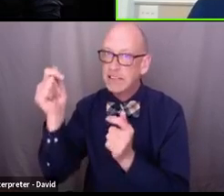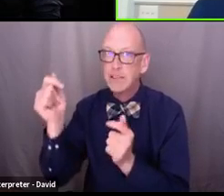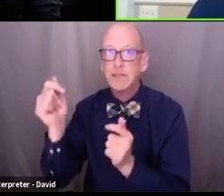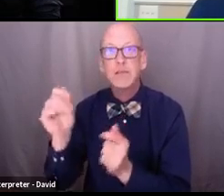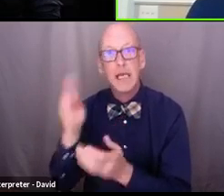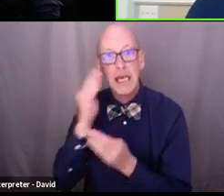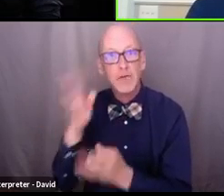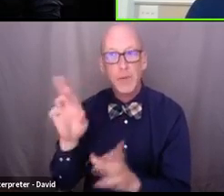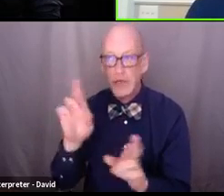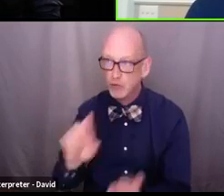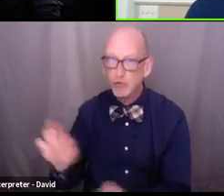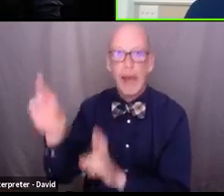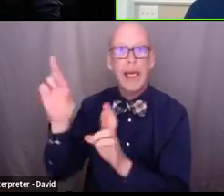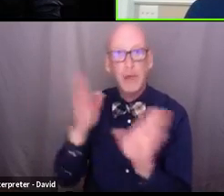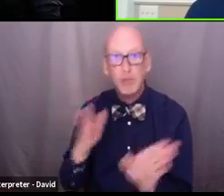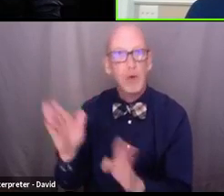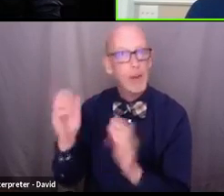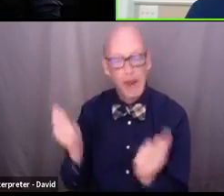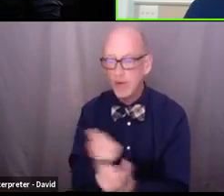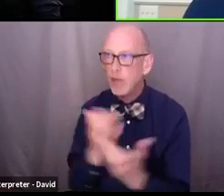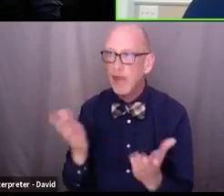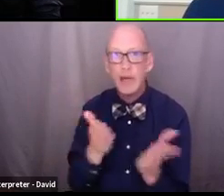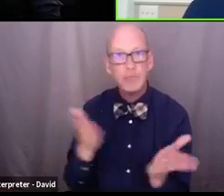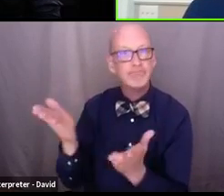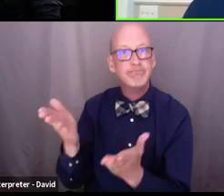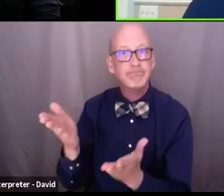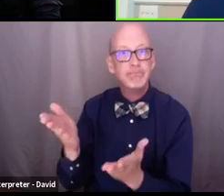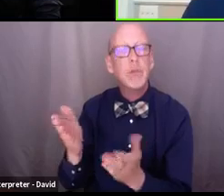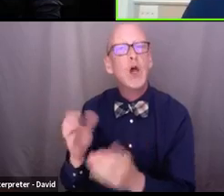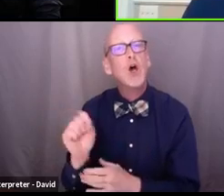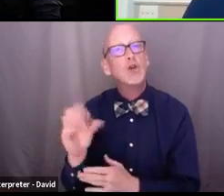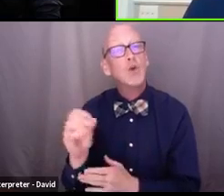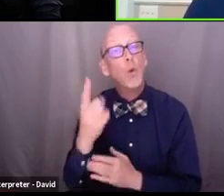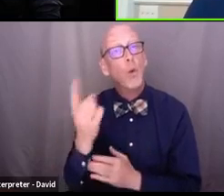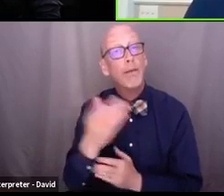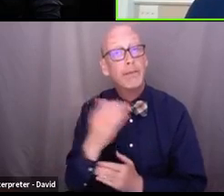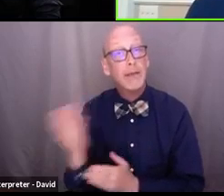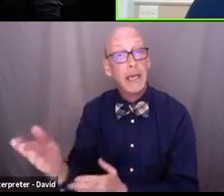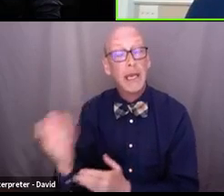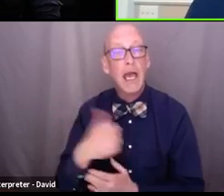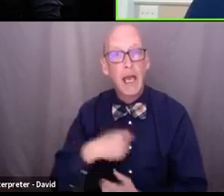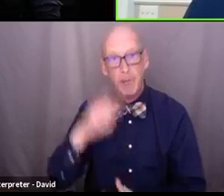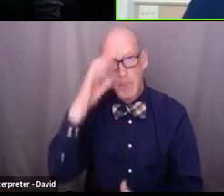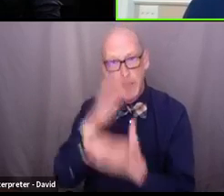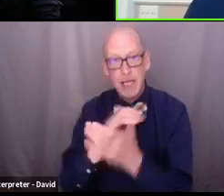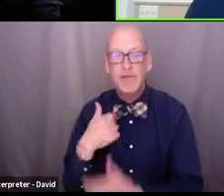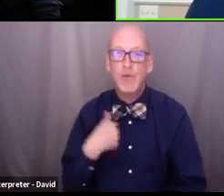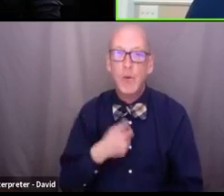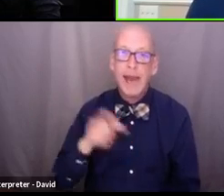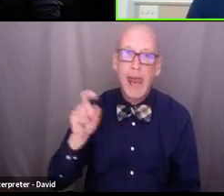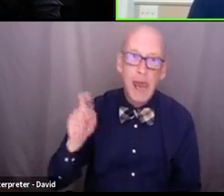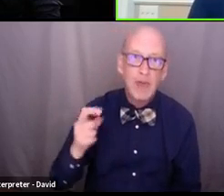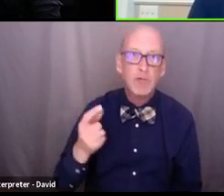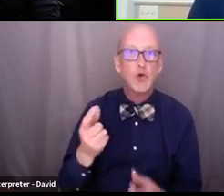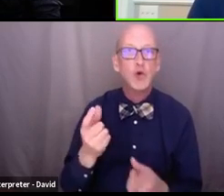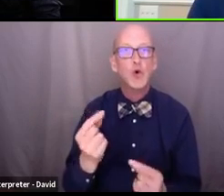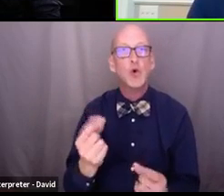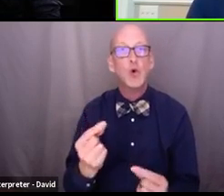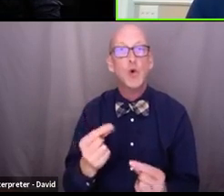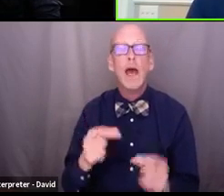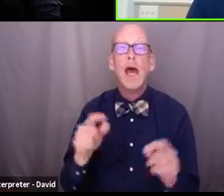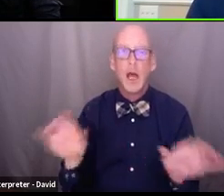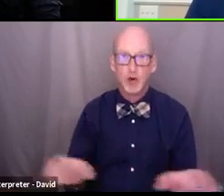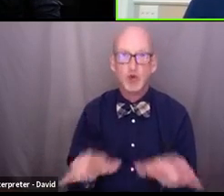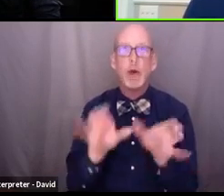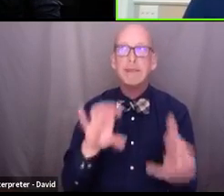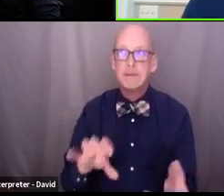was ready, they were prepped, all of those different things, right? So one of the things that I believe we have to do, and this crisis is